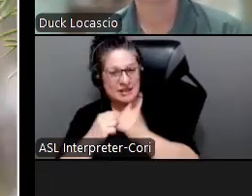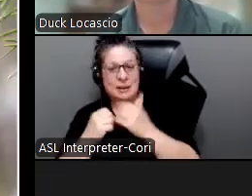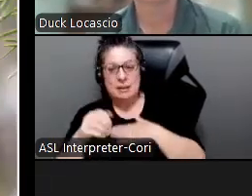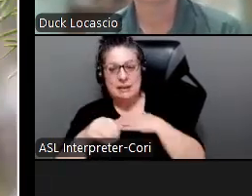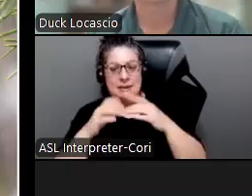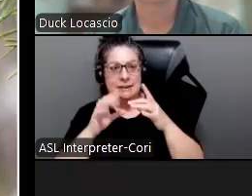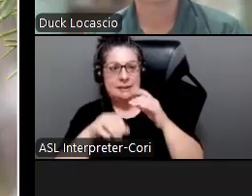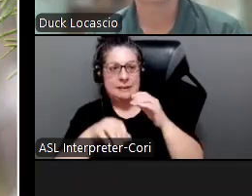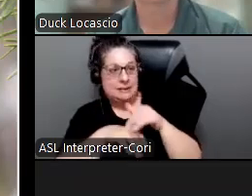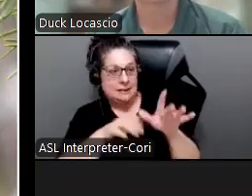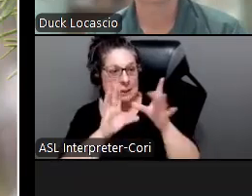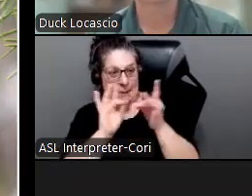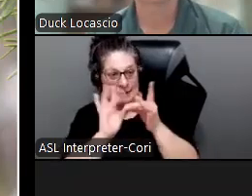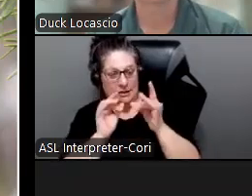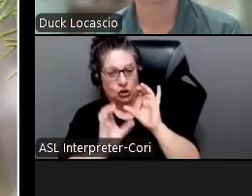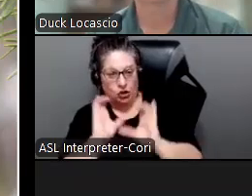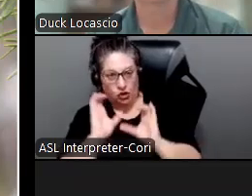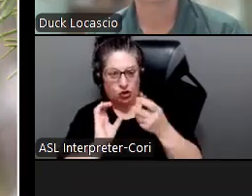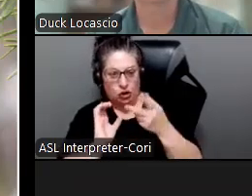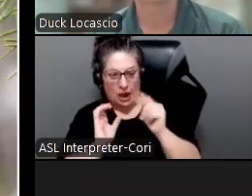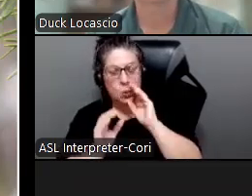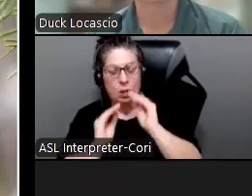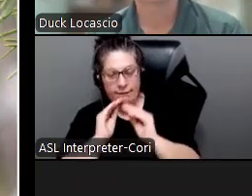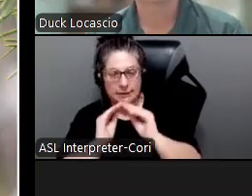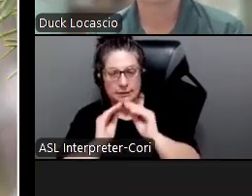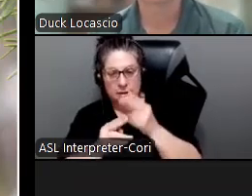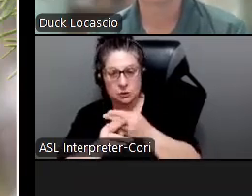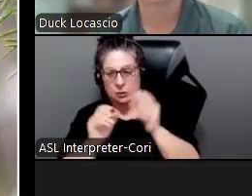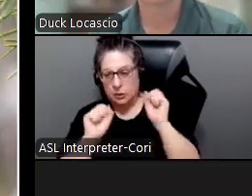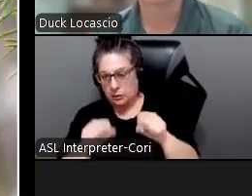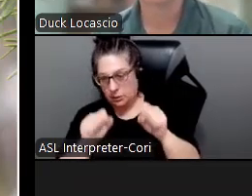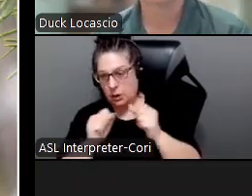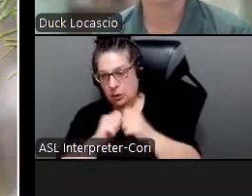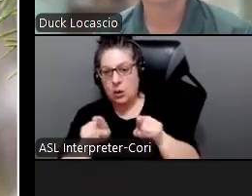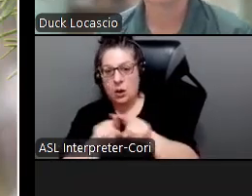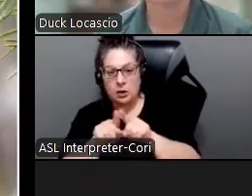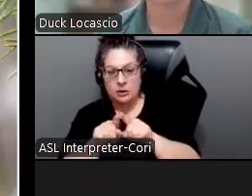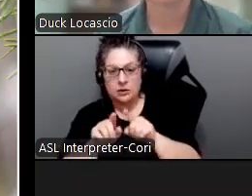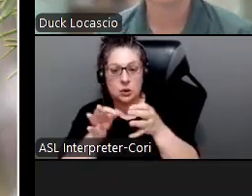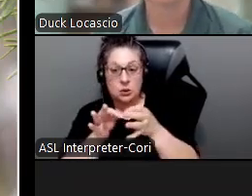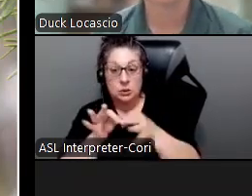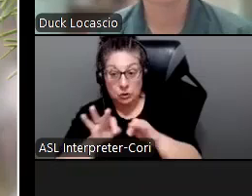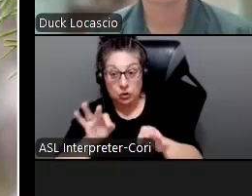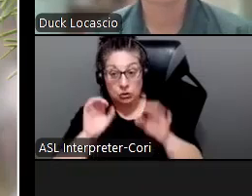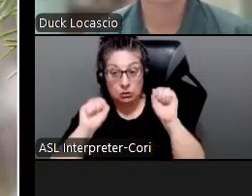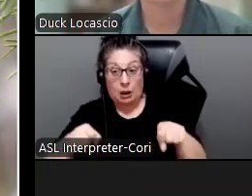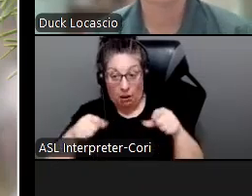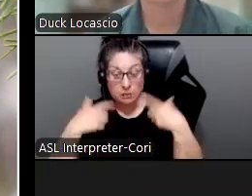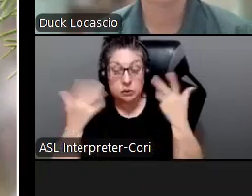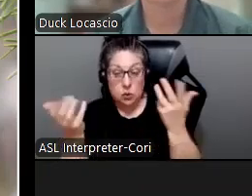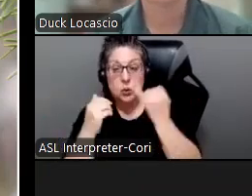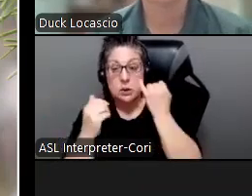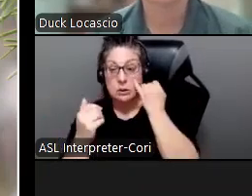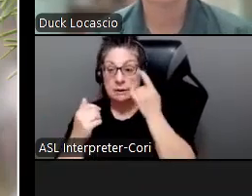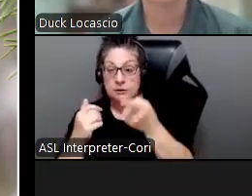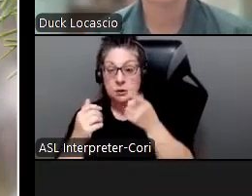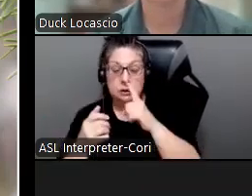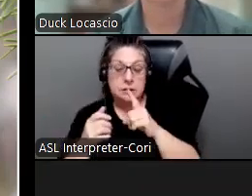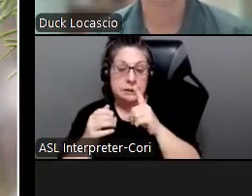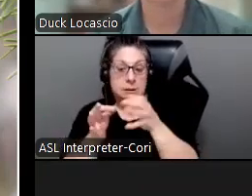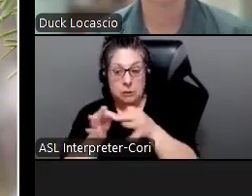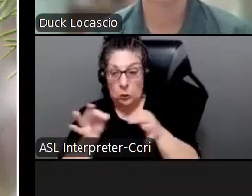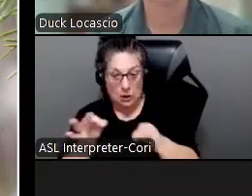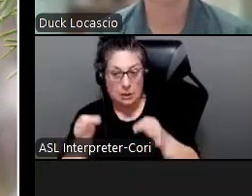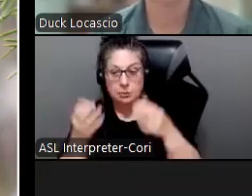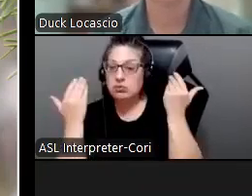us a message in the chat and we'll fix that as soon as we can. We also have a captioner as well. So if you need closed captions,